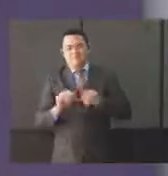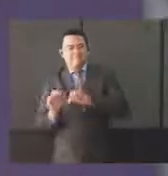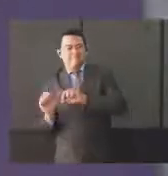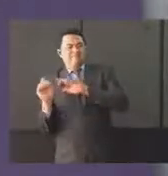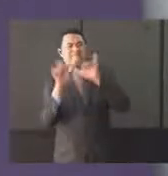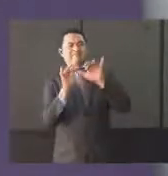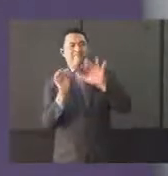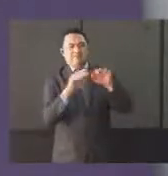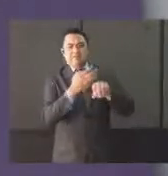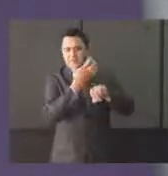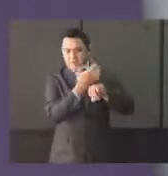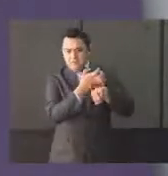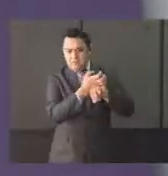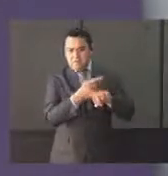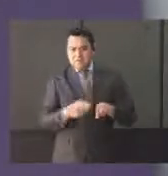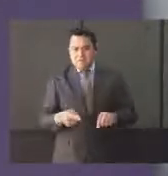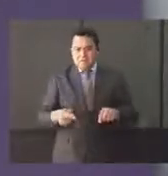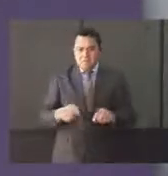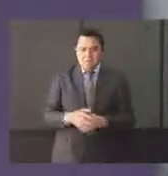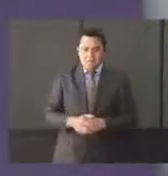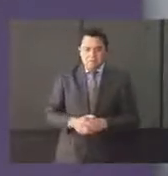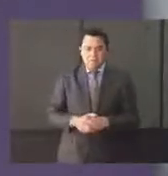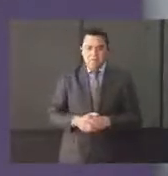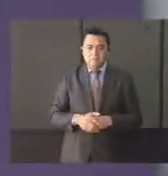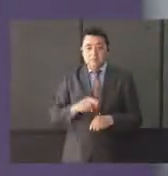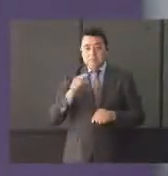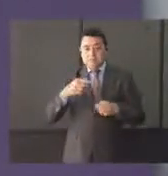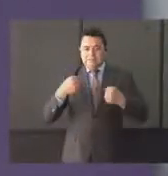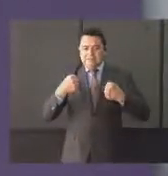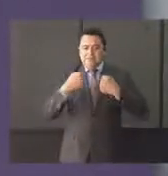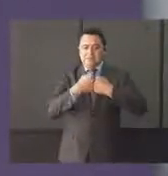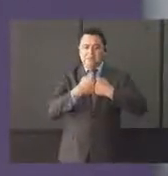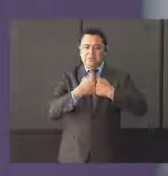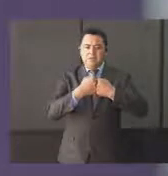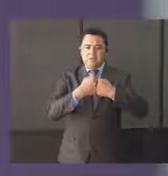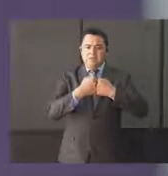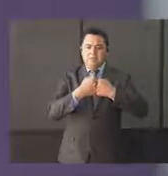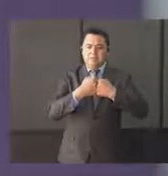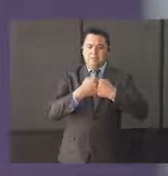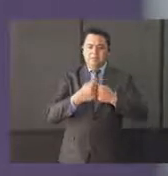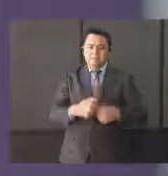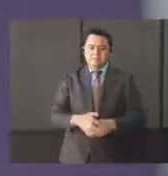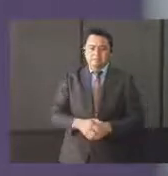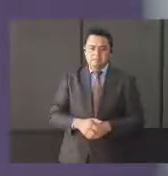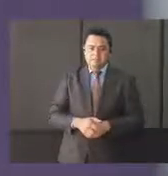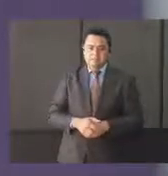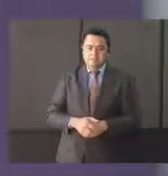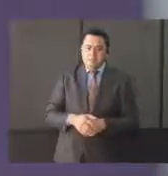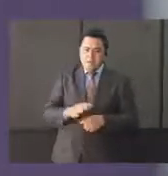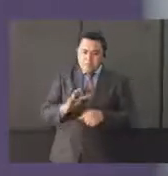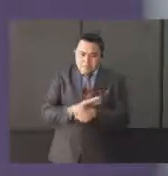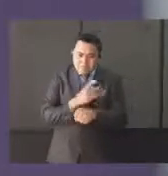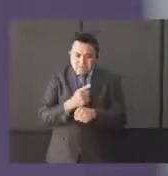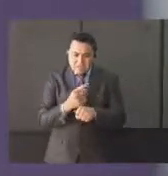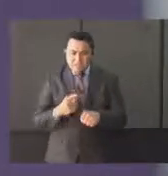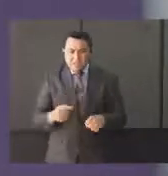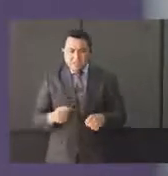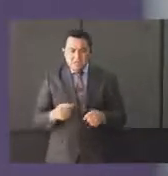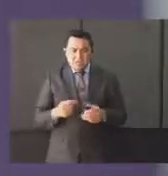and also a longer waiting period, even for years, on